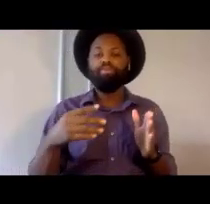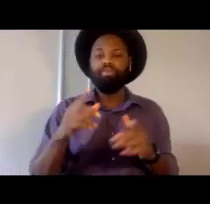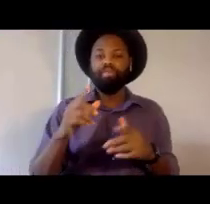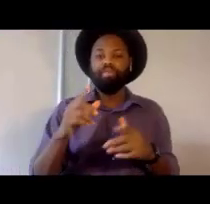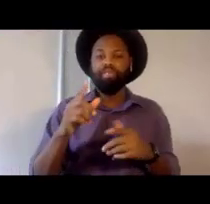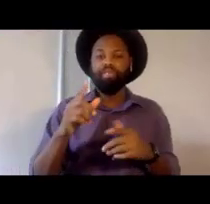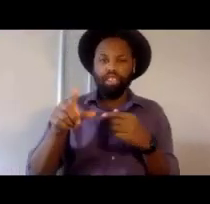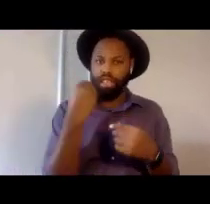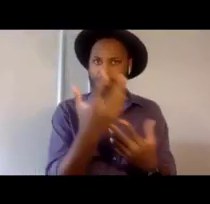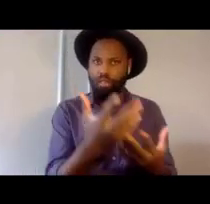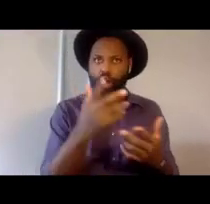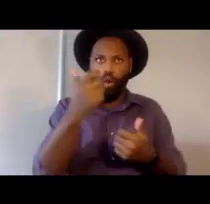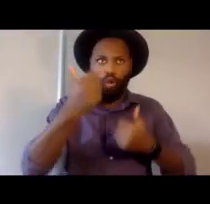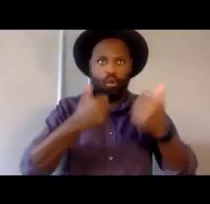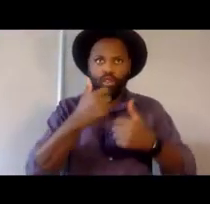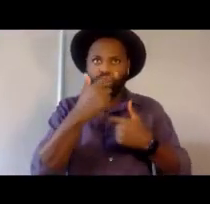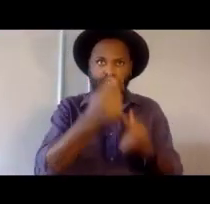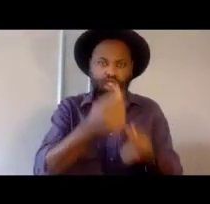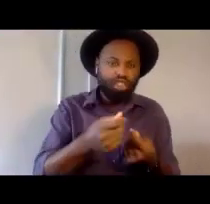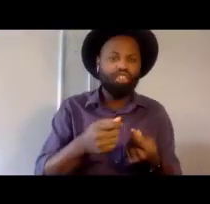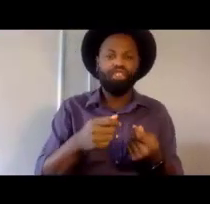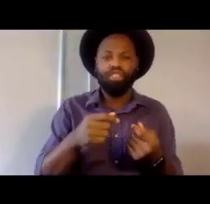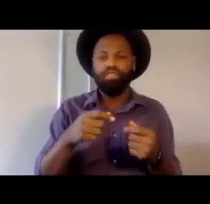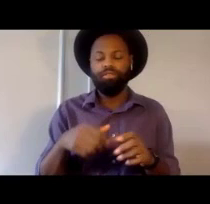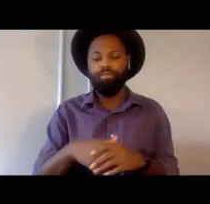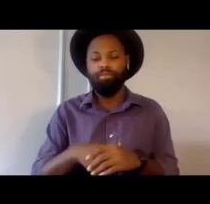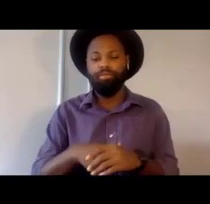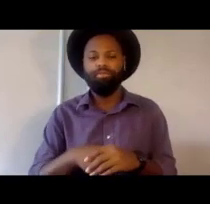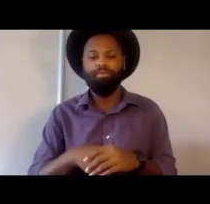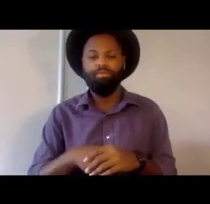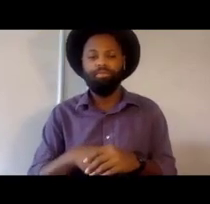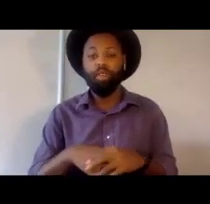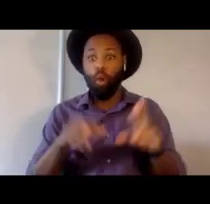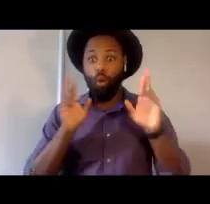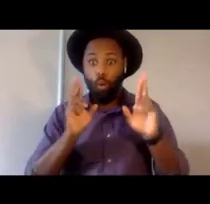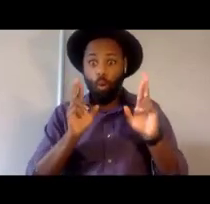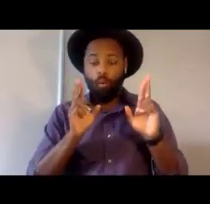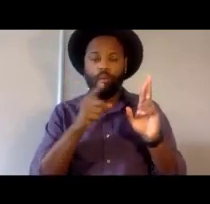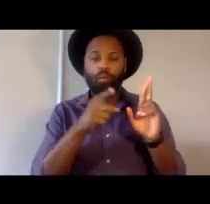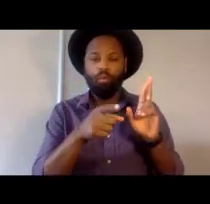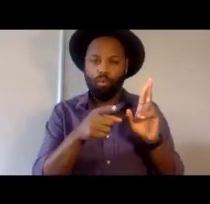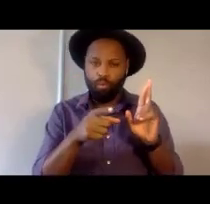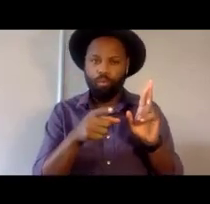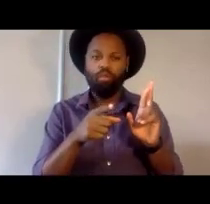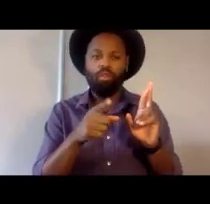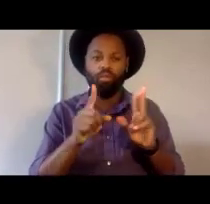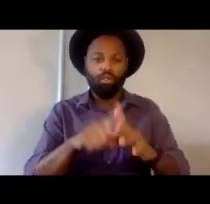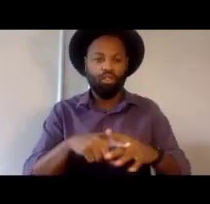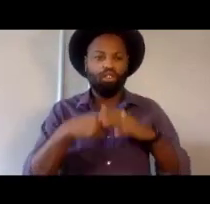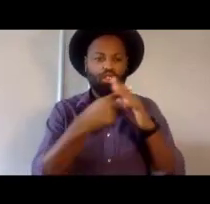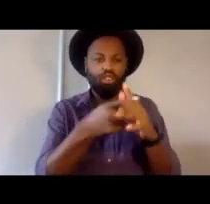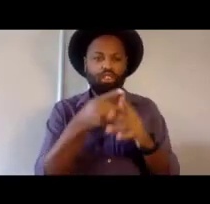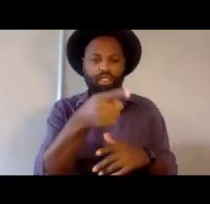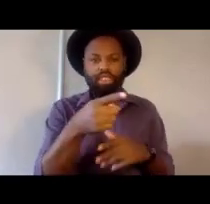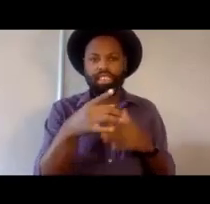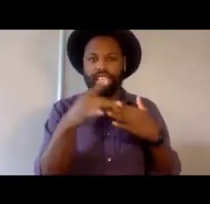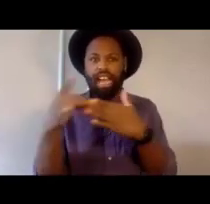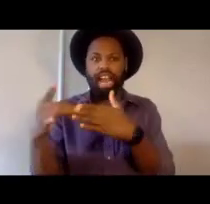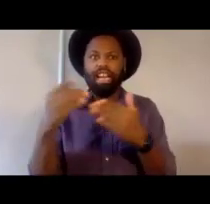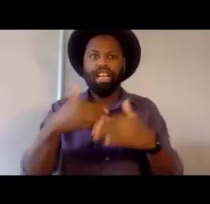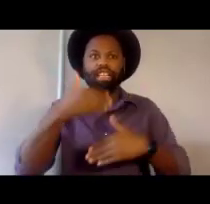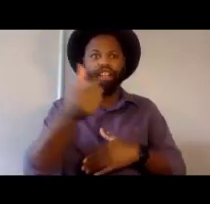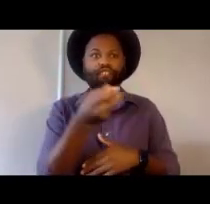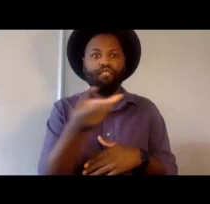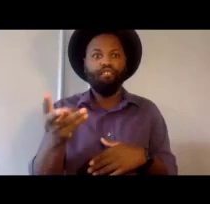organizational toolkit or the BIPOC toolkit. And we're hoping to kick off the work on these 2 guides in the coming months.